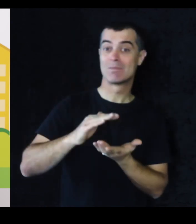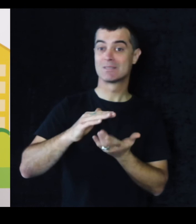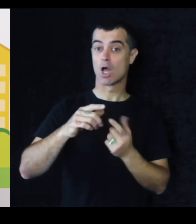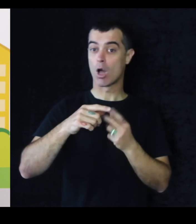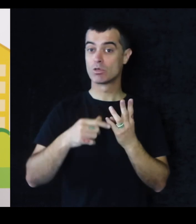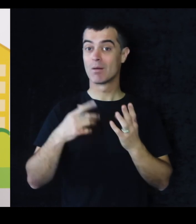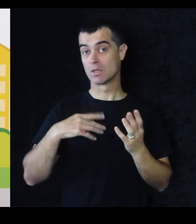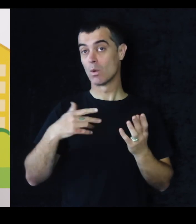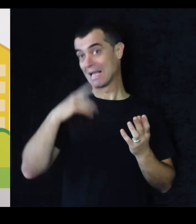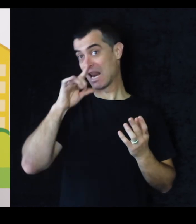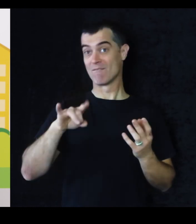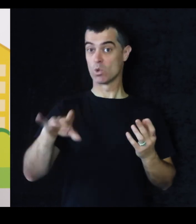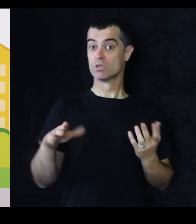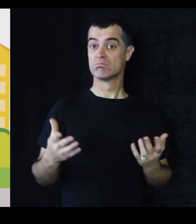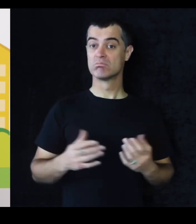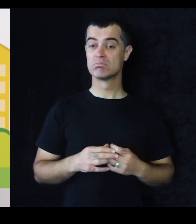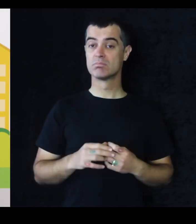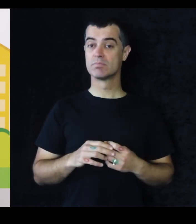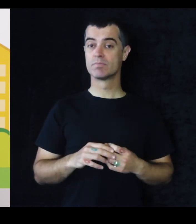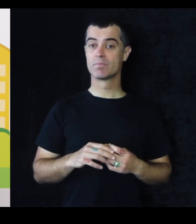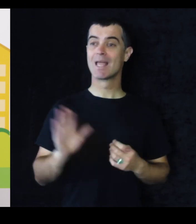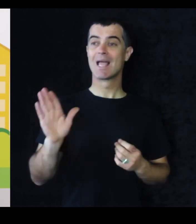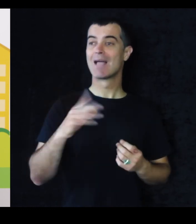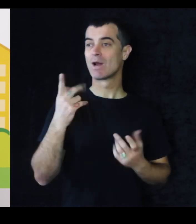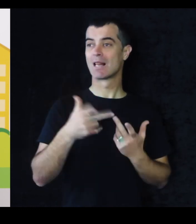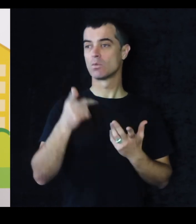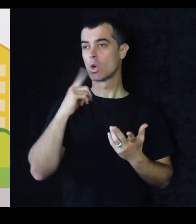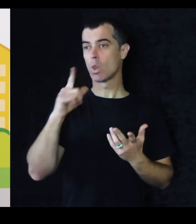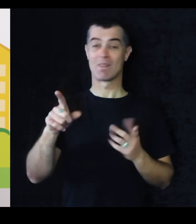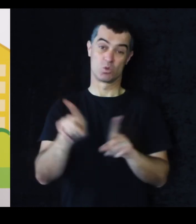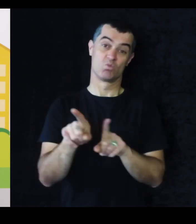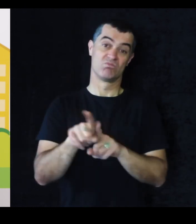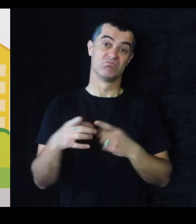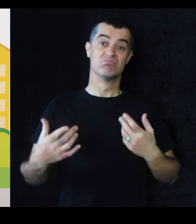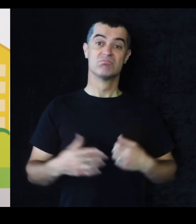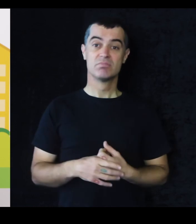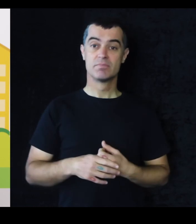options, because that's what we can afford, everybody else is going to be looking for that as well.